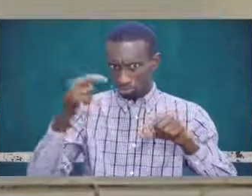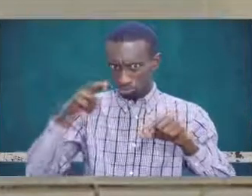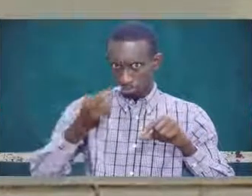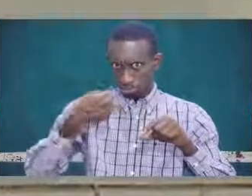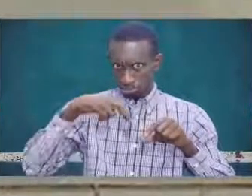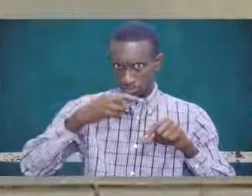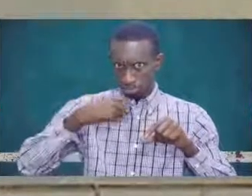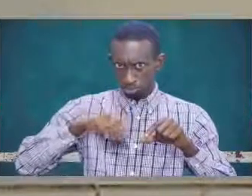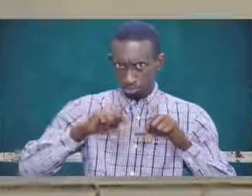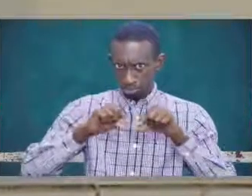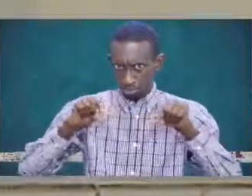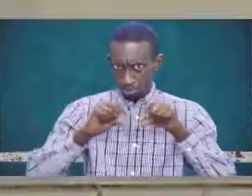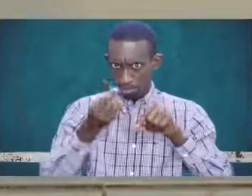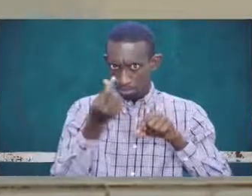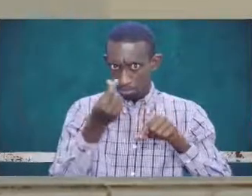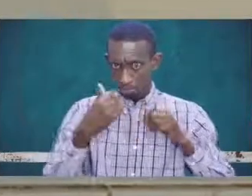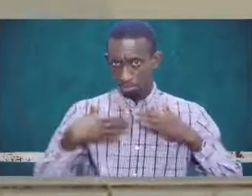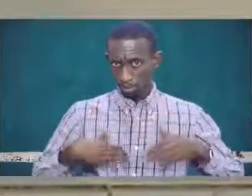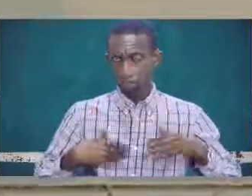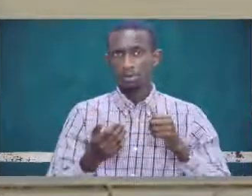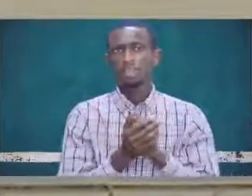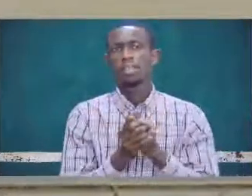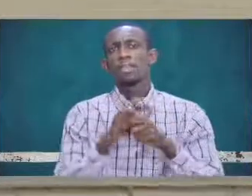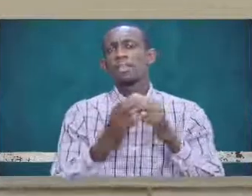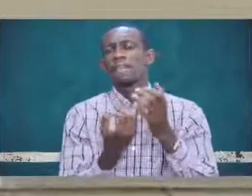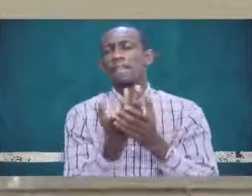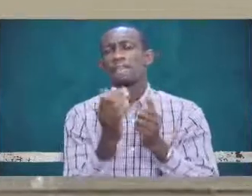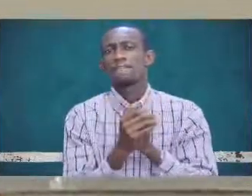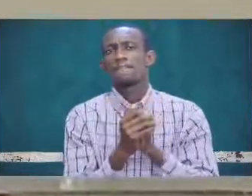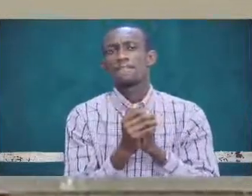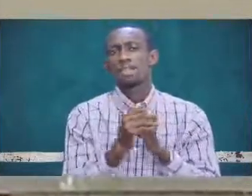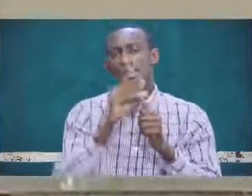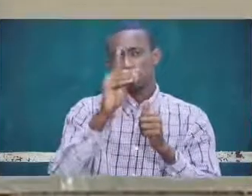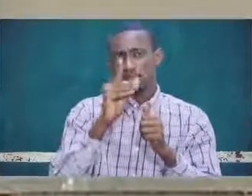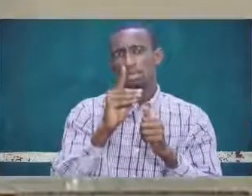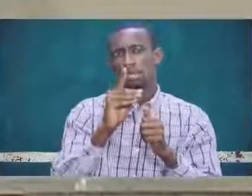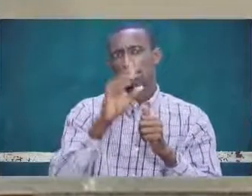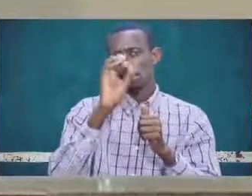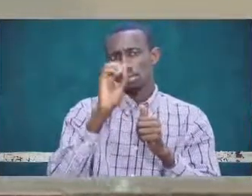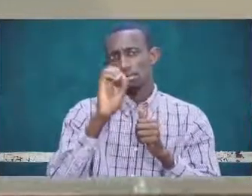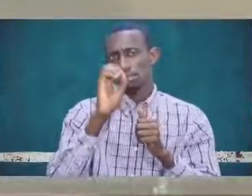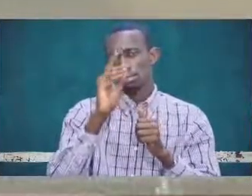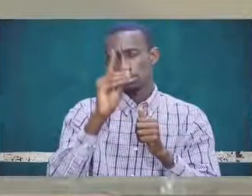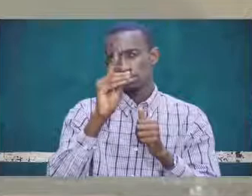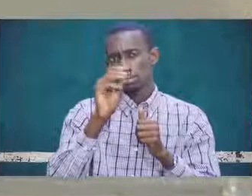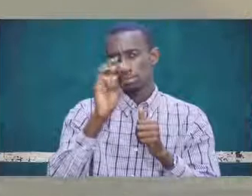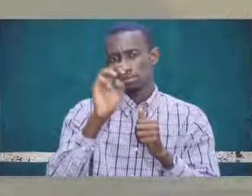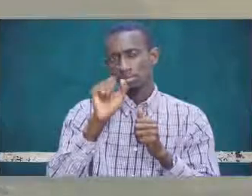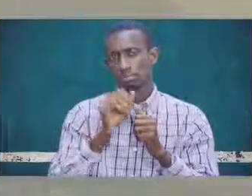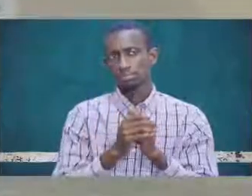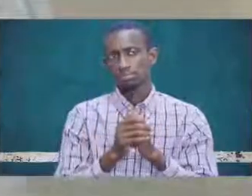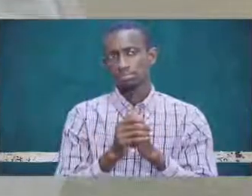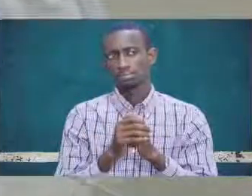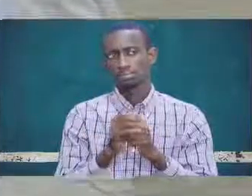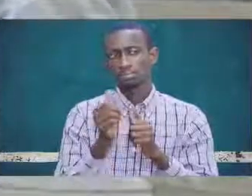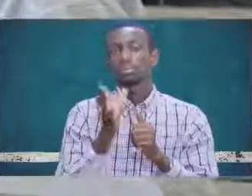that are found there, and I try to mention some of the enzymes that are found in the duodenum and as others that are found in the ileum. Precisely here, I can